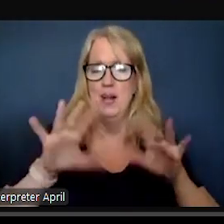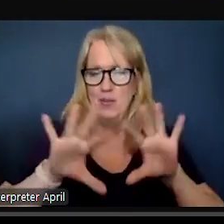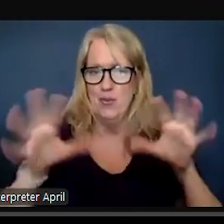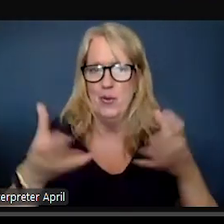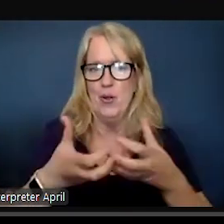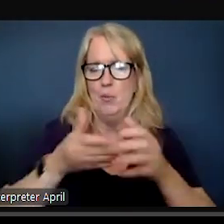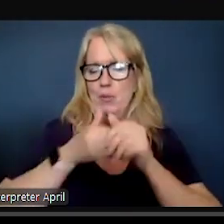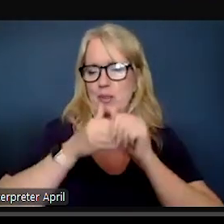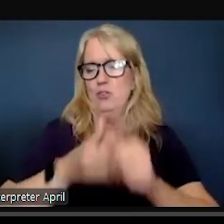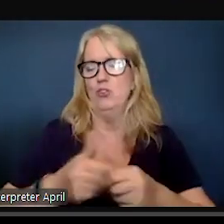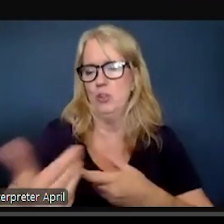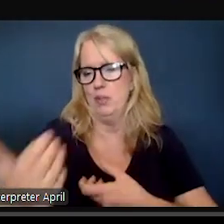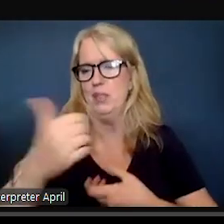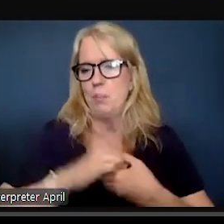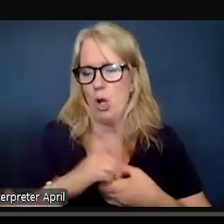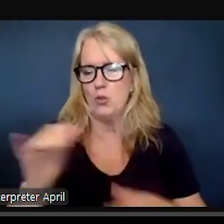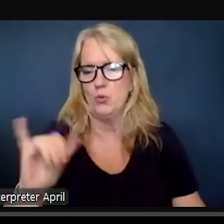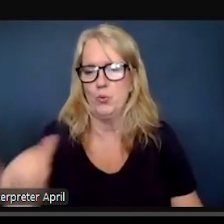is also a partner.